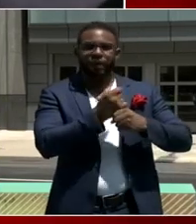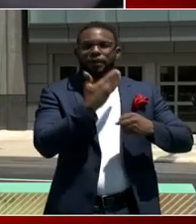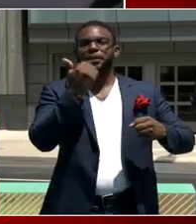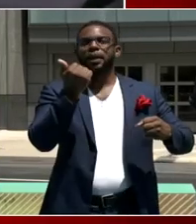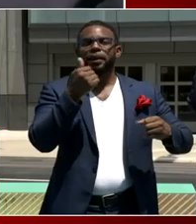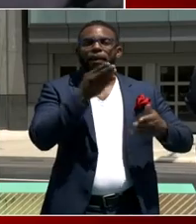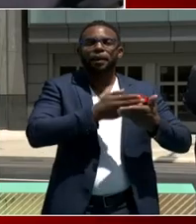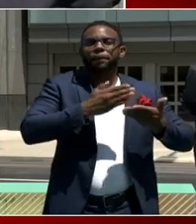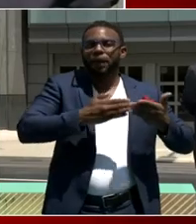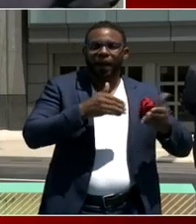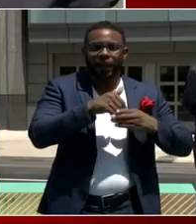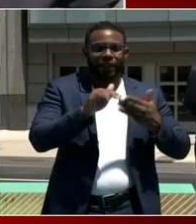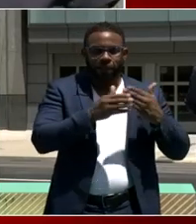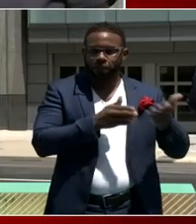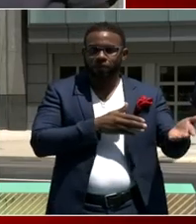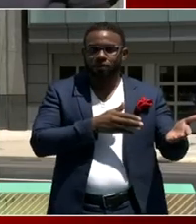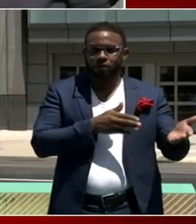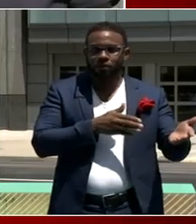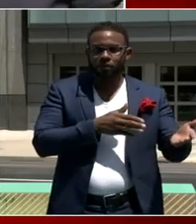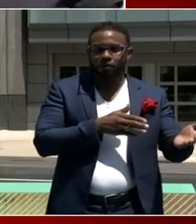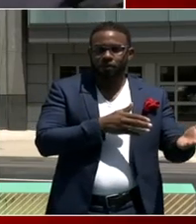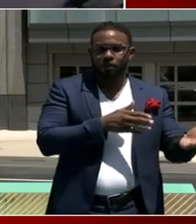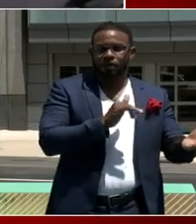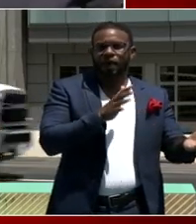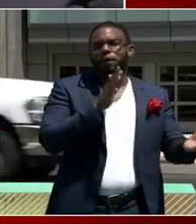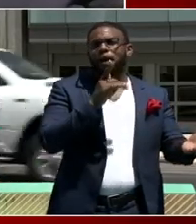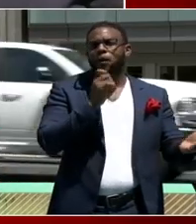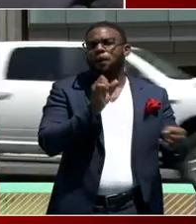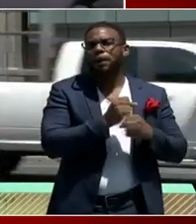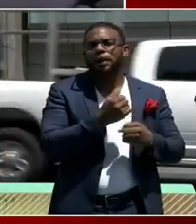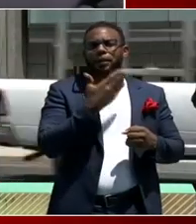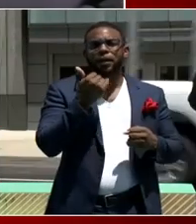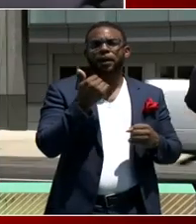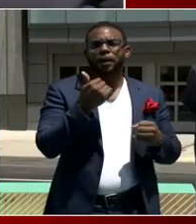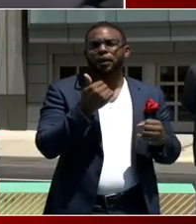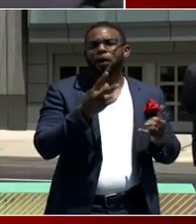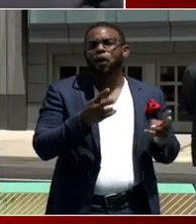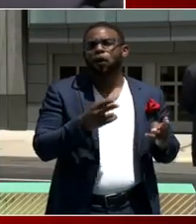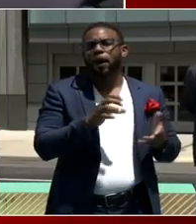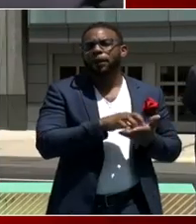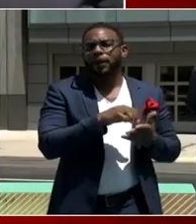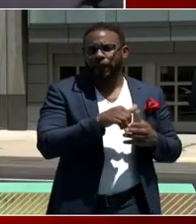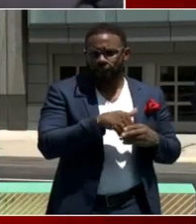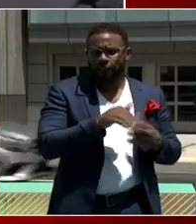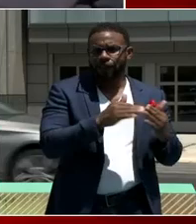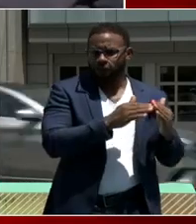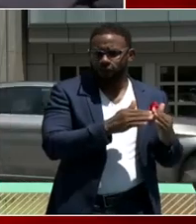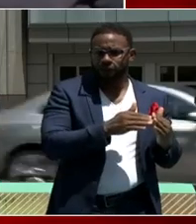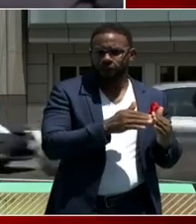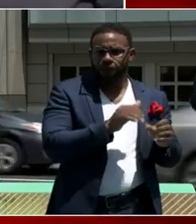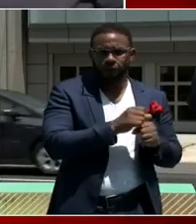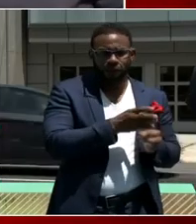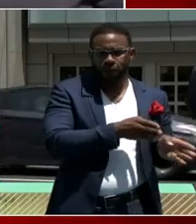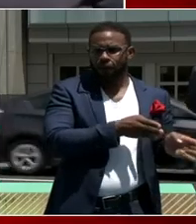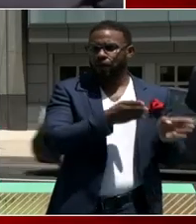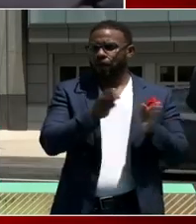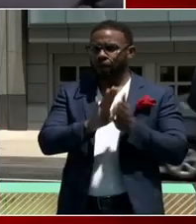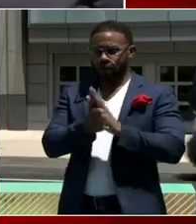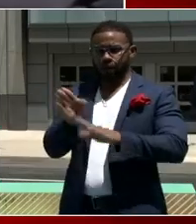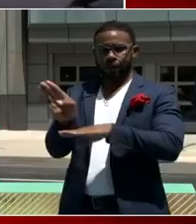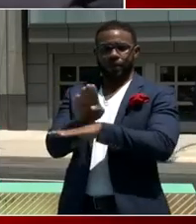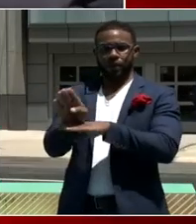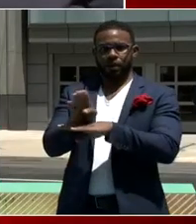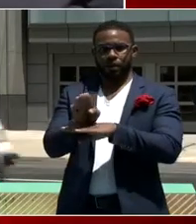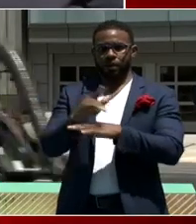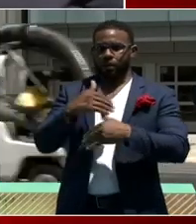the best pie in the neighborhood, that mom who makes the best crab cake in the neighborhood, and make that into a business